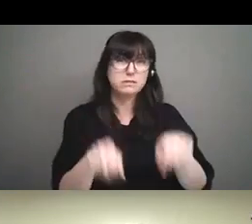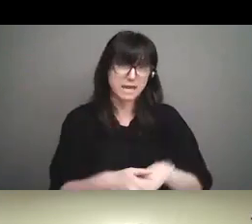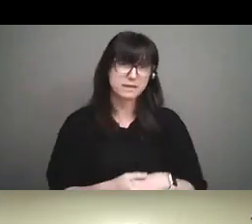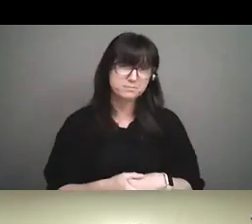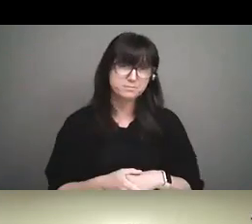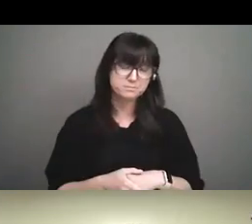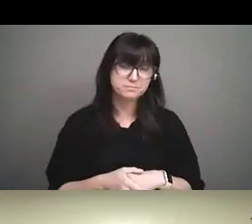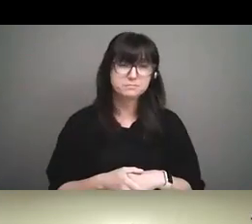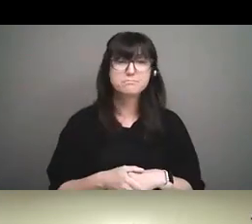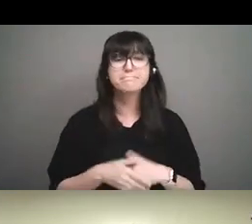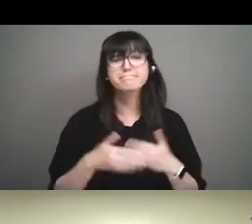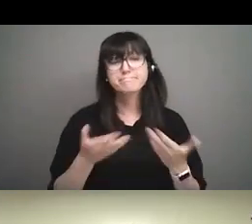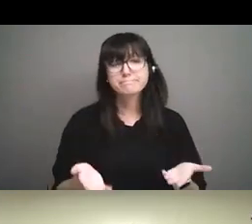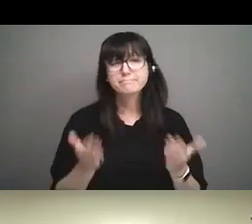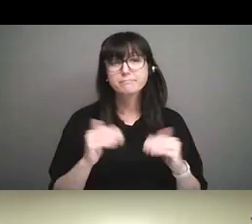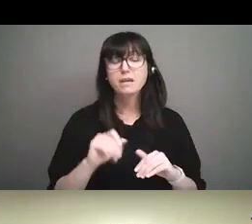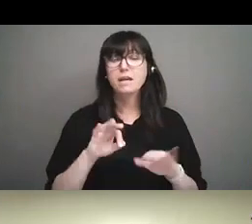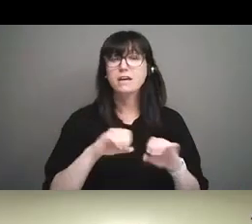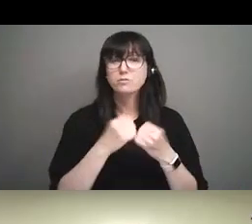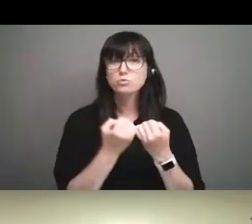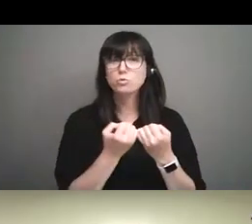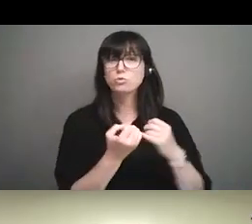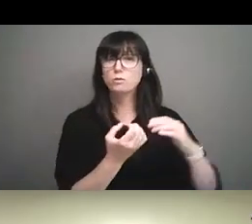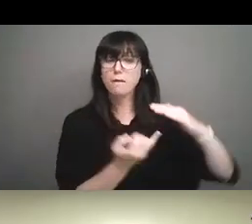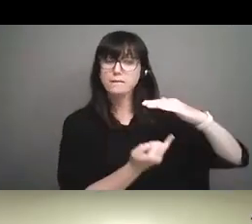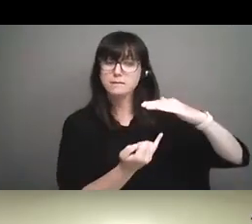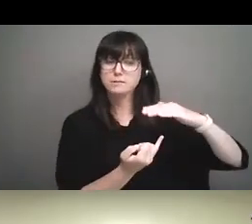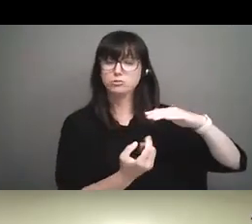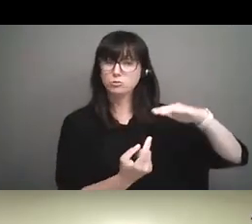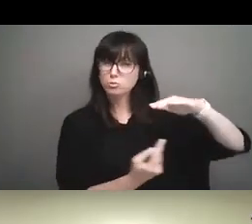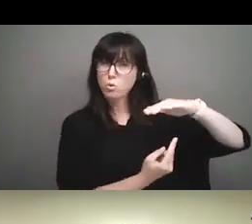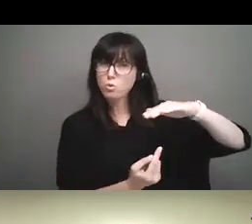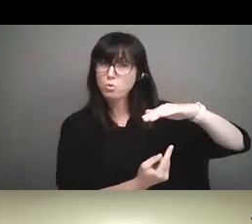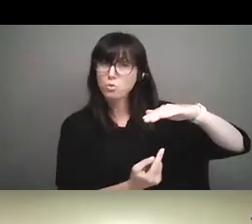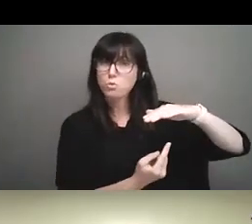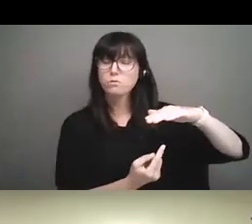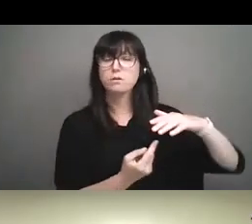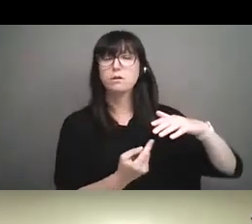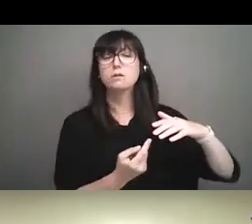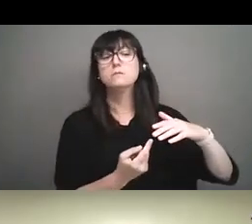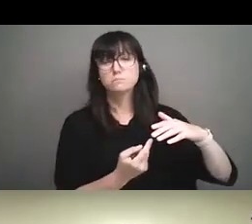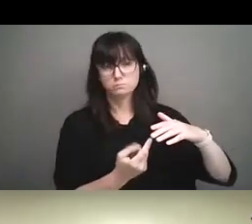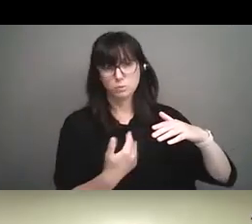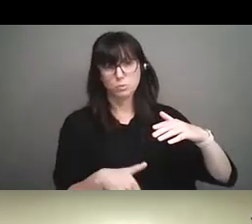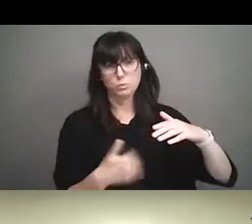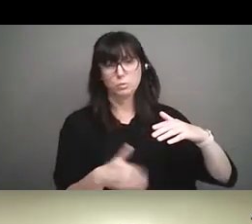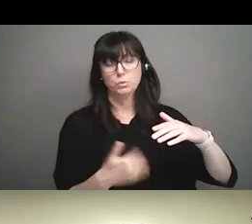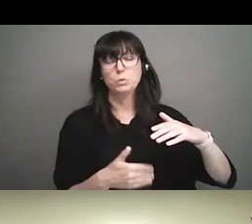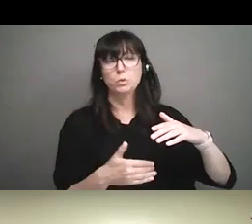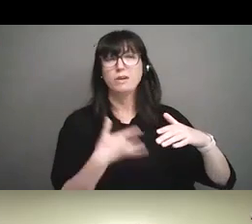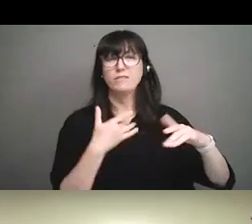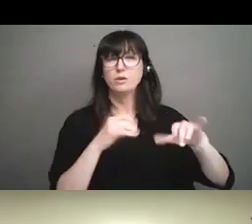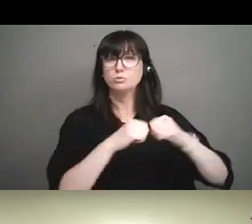So when we talk about social isolation and loneliness, we tend to talk at social isolation as